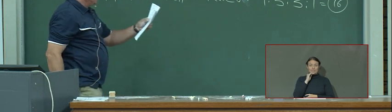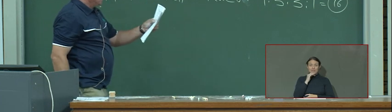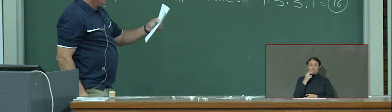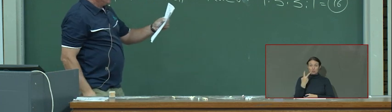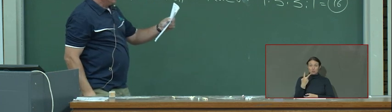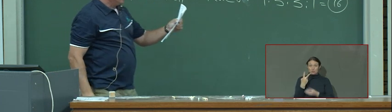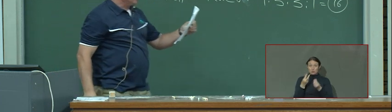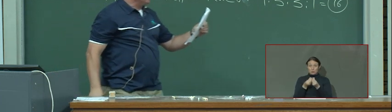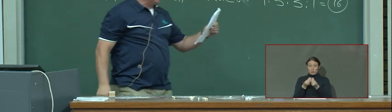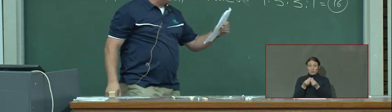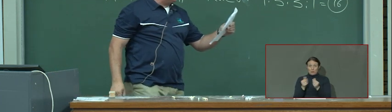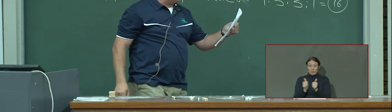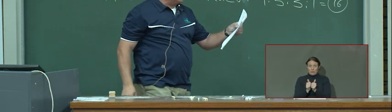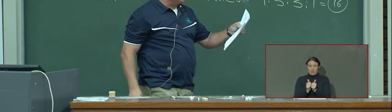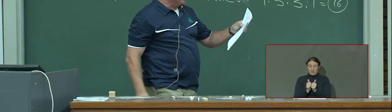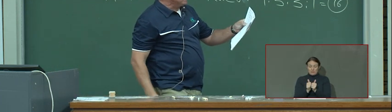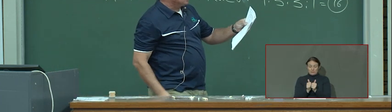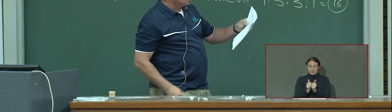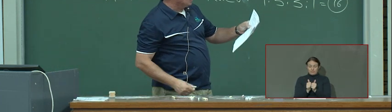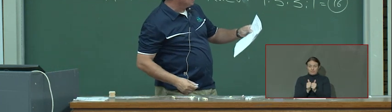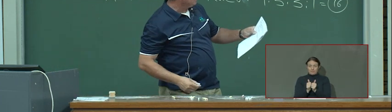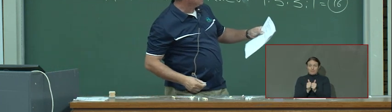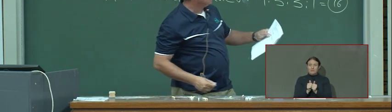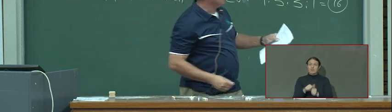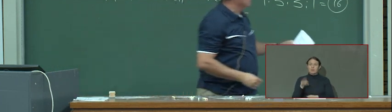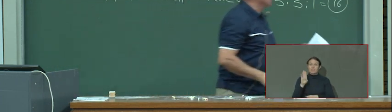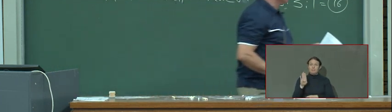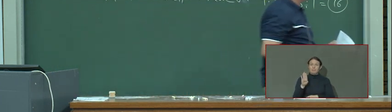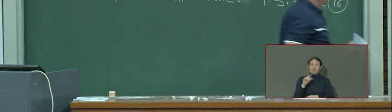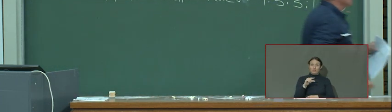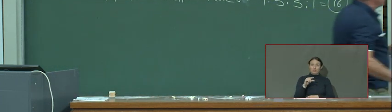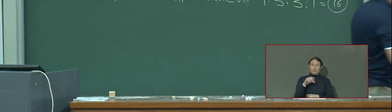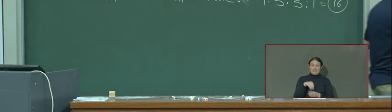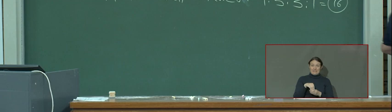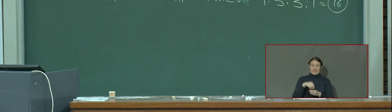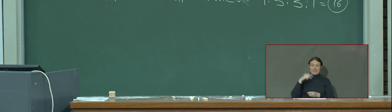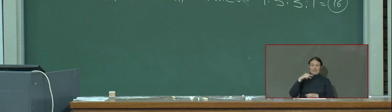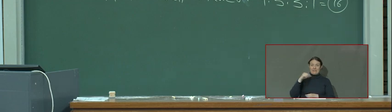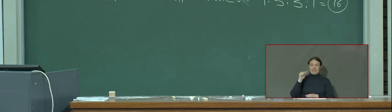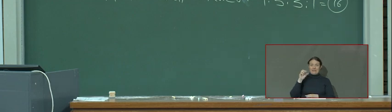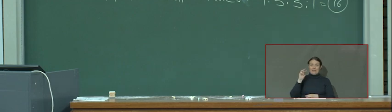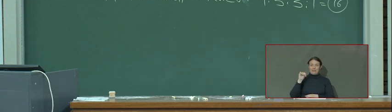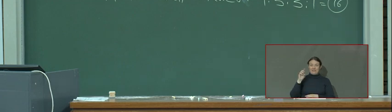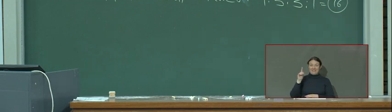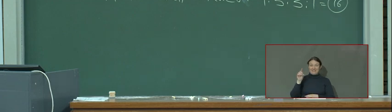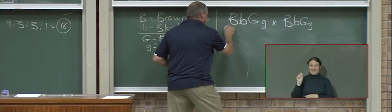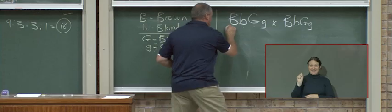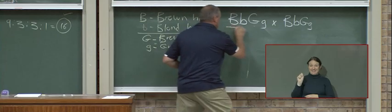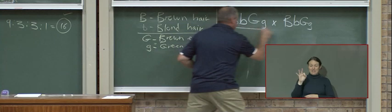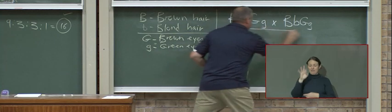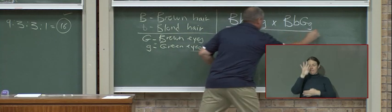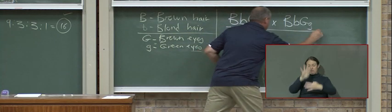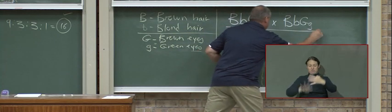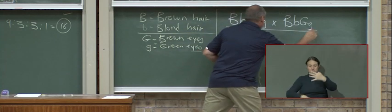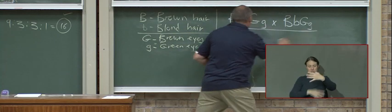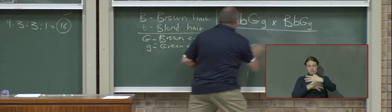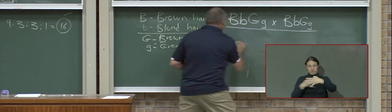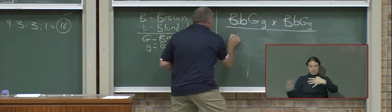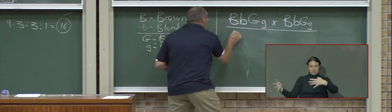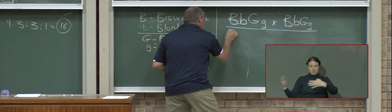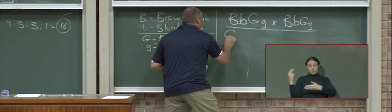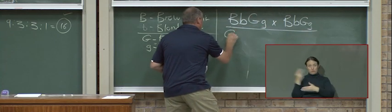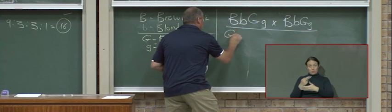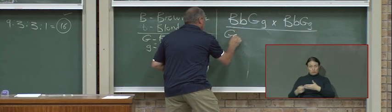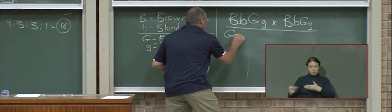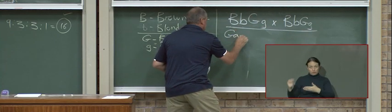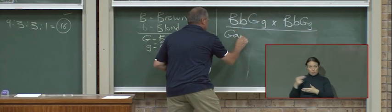together. Containing the alleles B and G, so they say, now with the gametes, if I would put this in a Punnett square, and I would